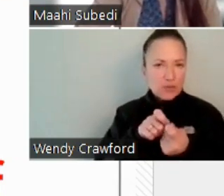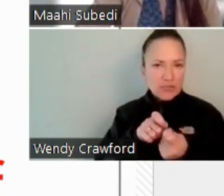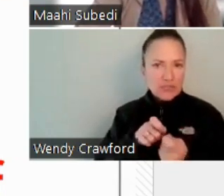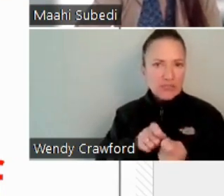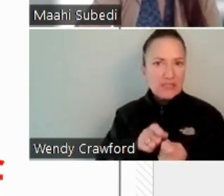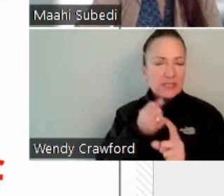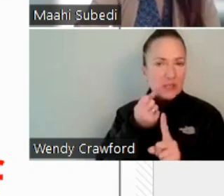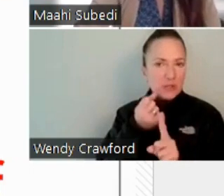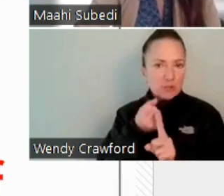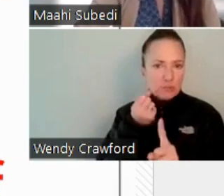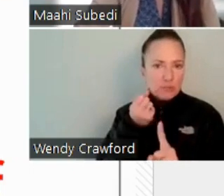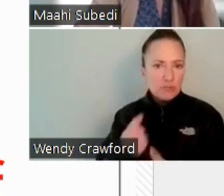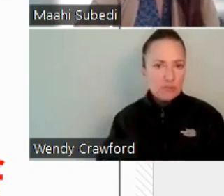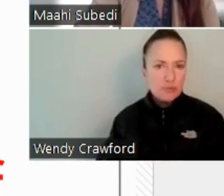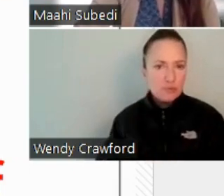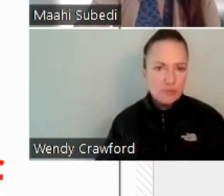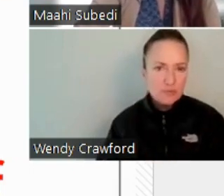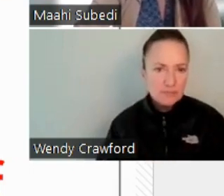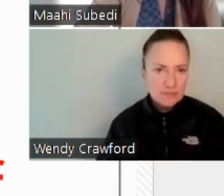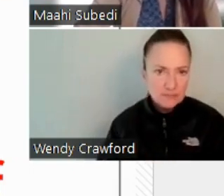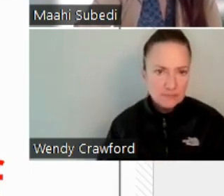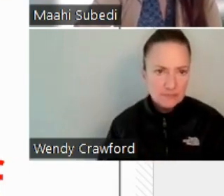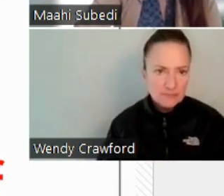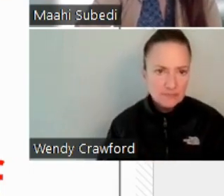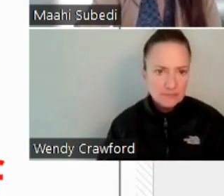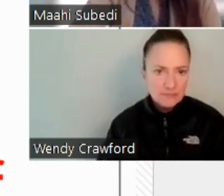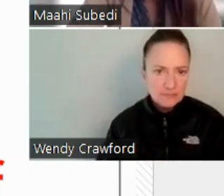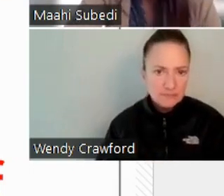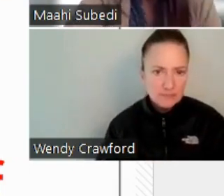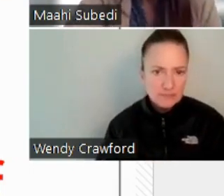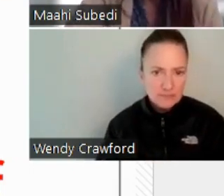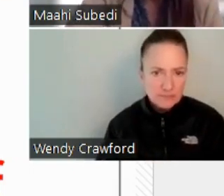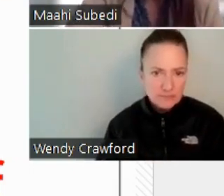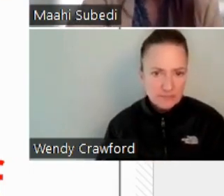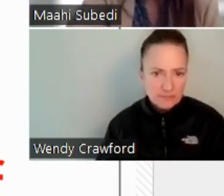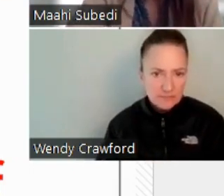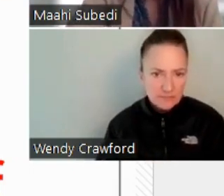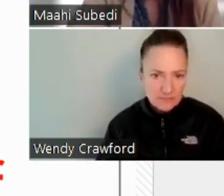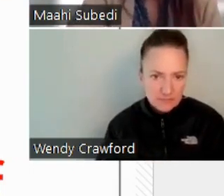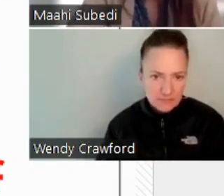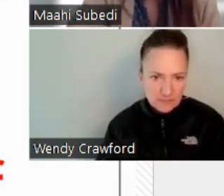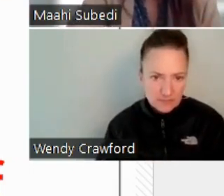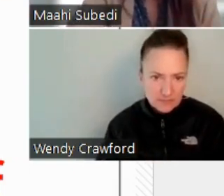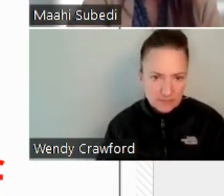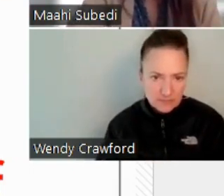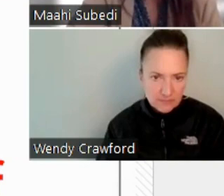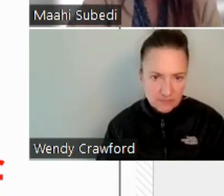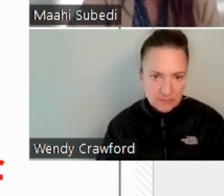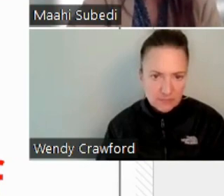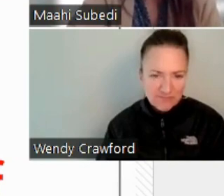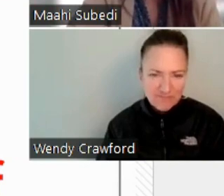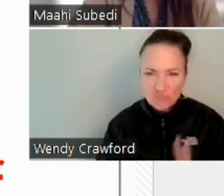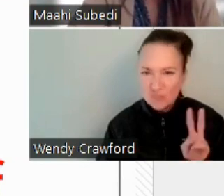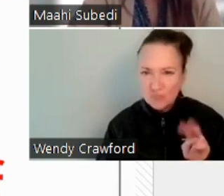because, absolutely. And we yeah, have some because, great examples here. We held mhm, a benefit that 47 people attended. We